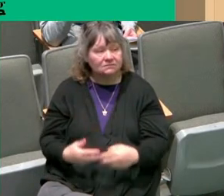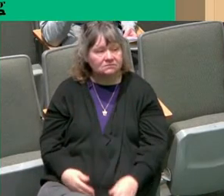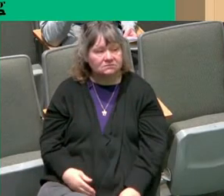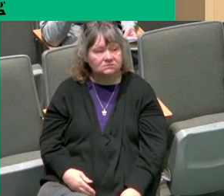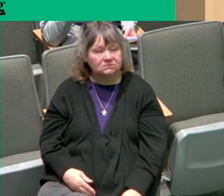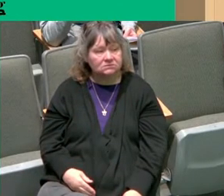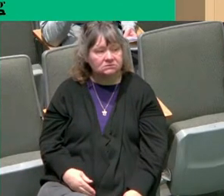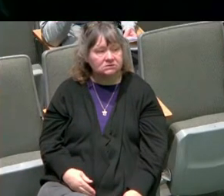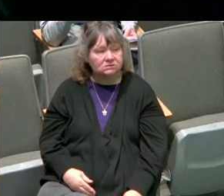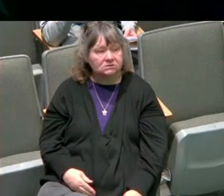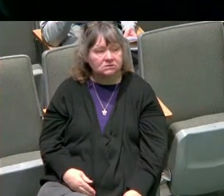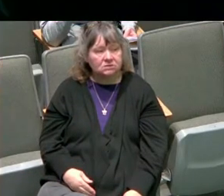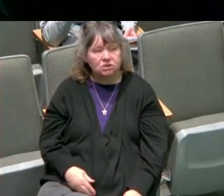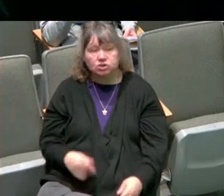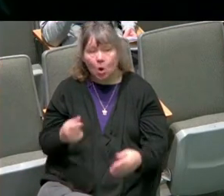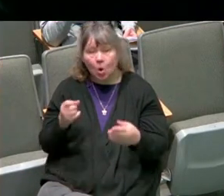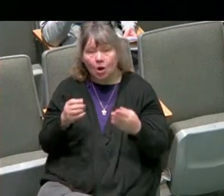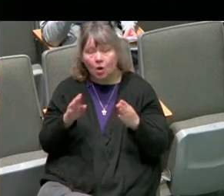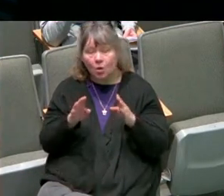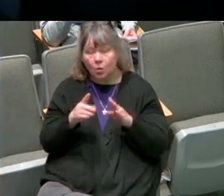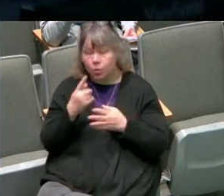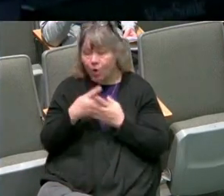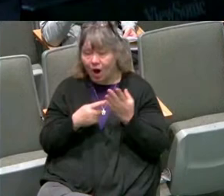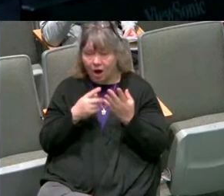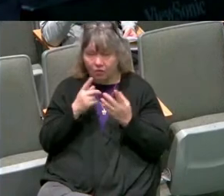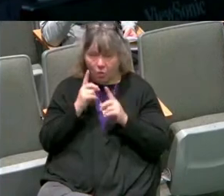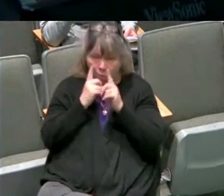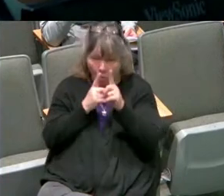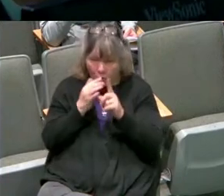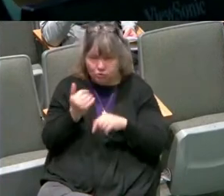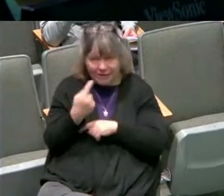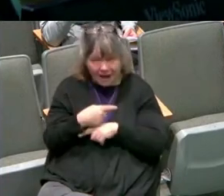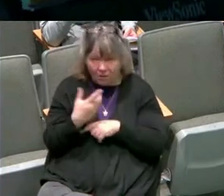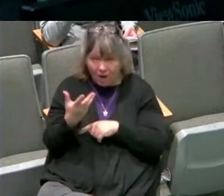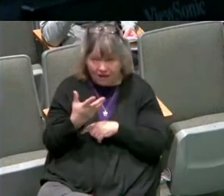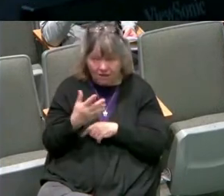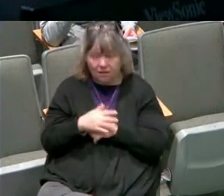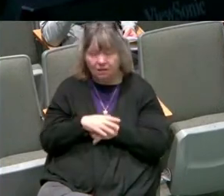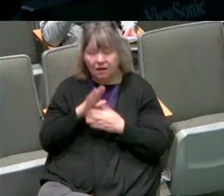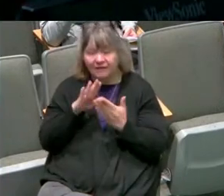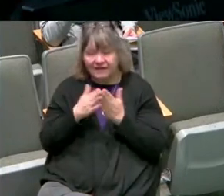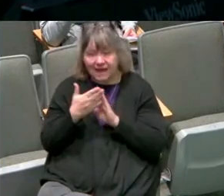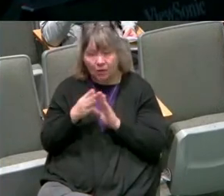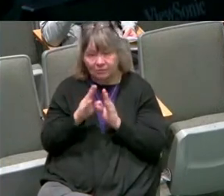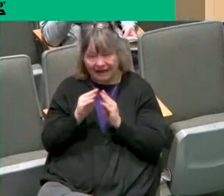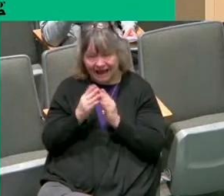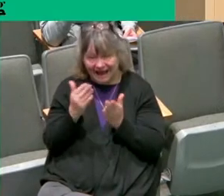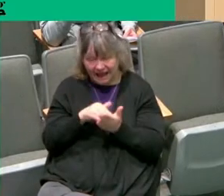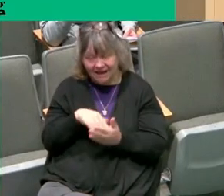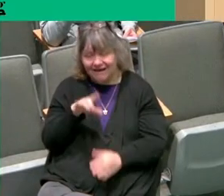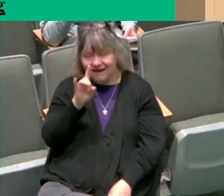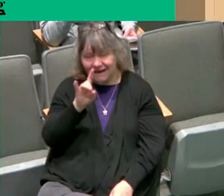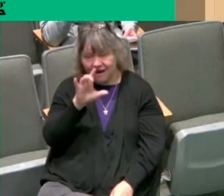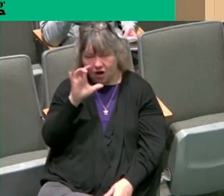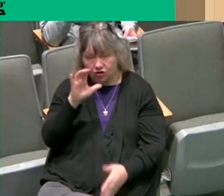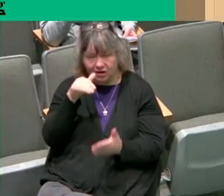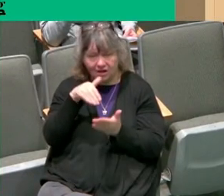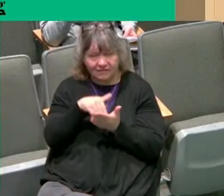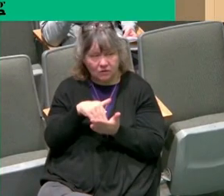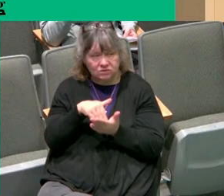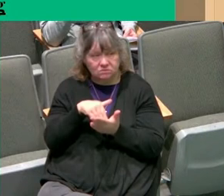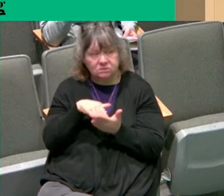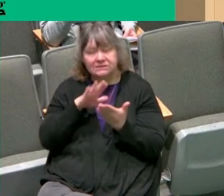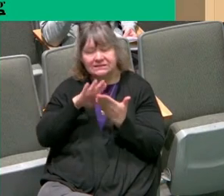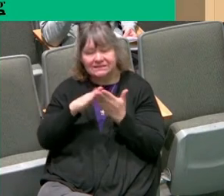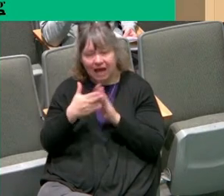thank you so what we are looking for today uh at this town meeting again is the 800 000 that would be